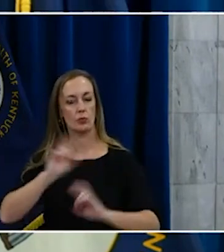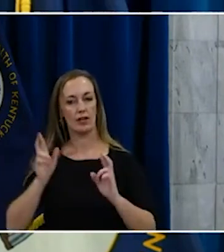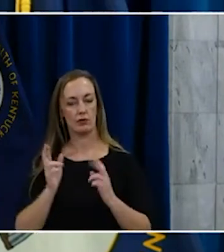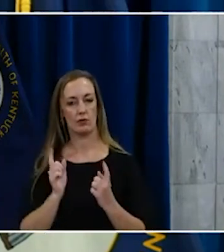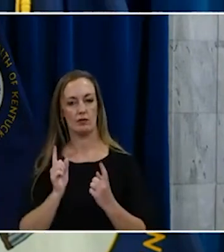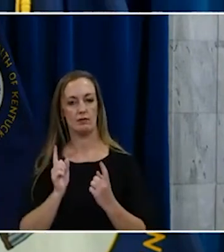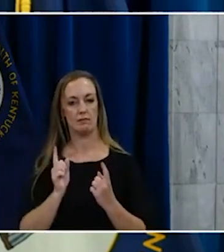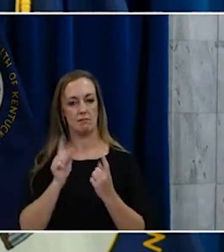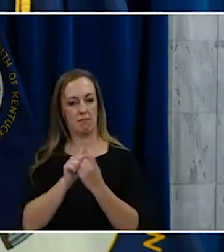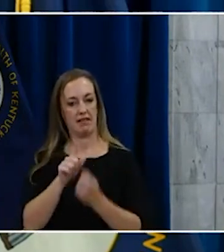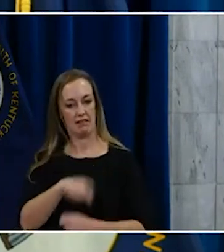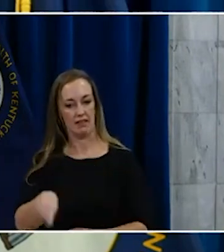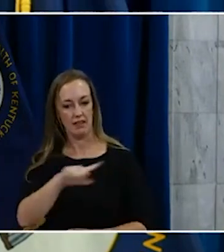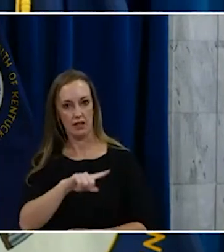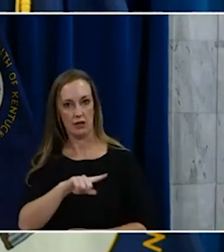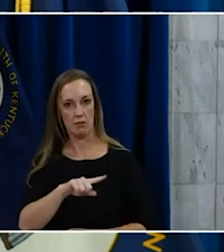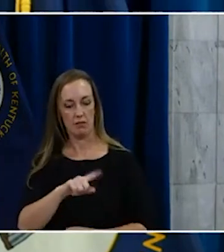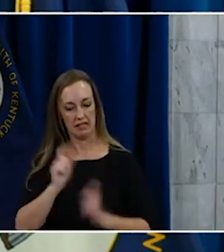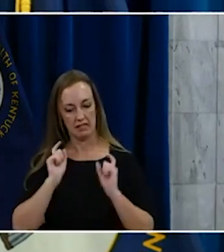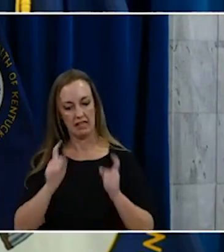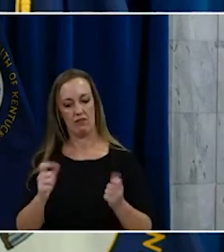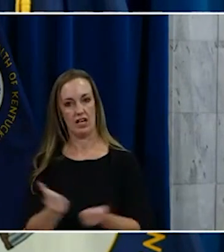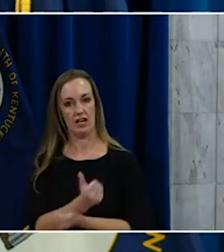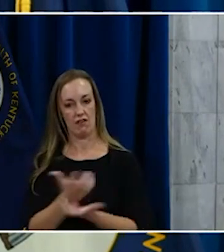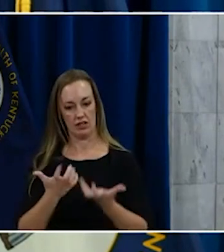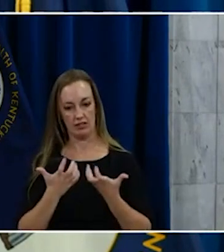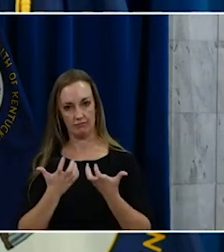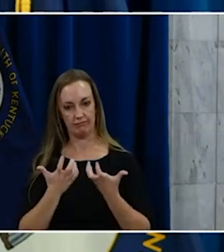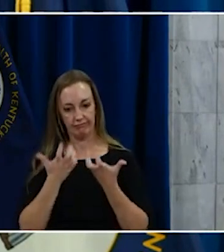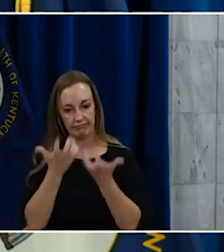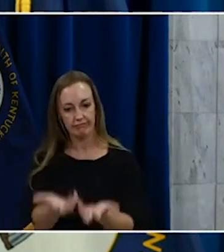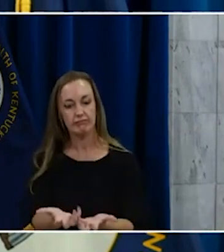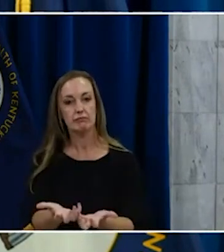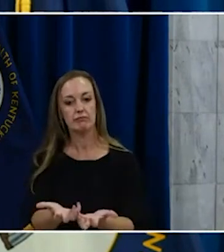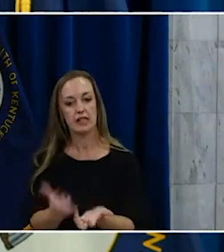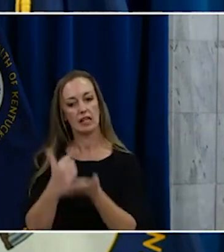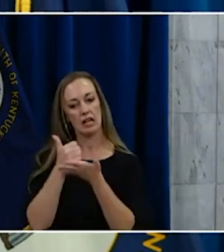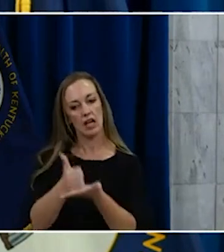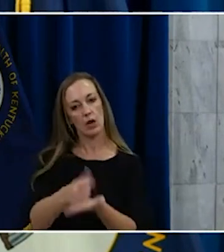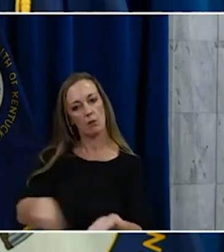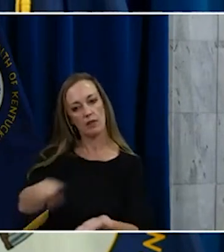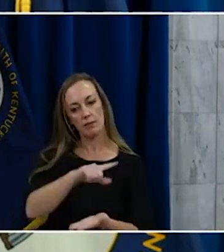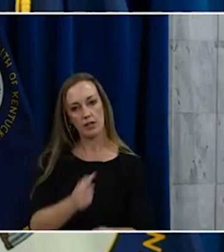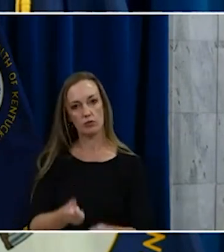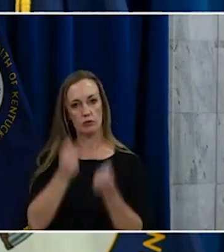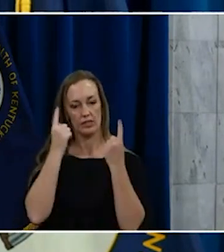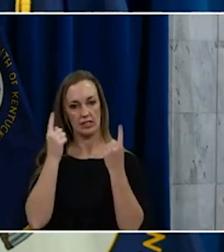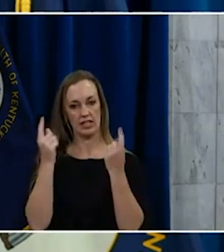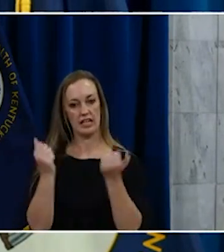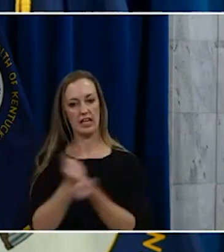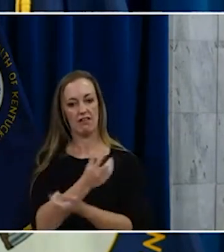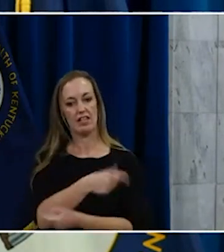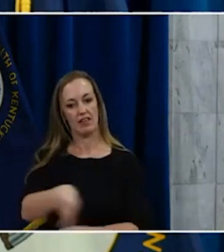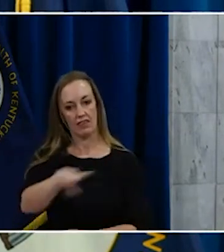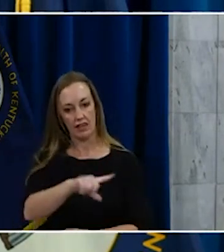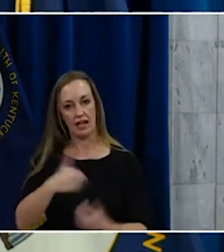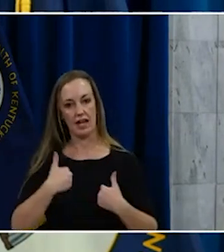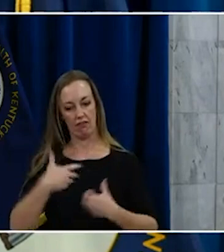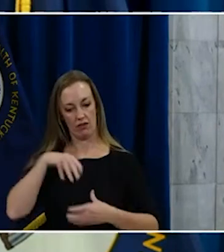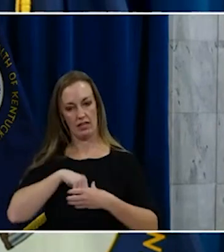with all you have to give and to help them understand all they have to